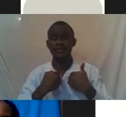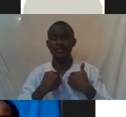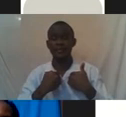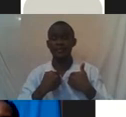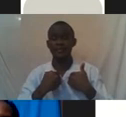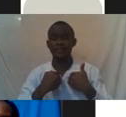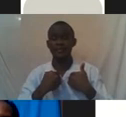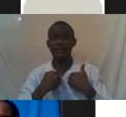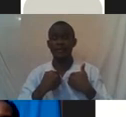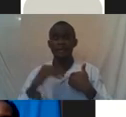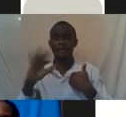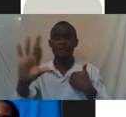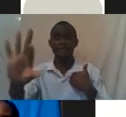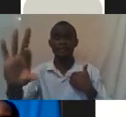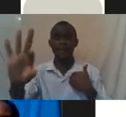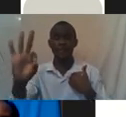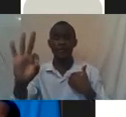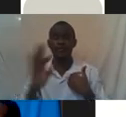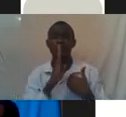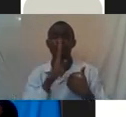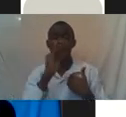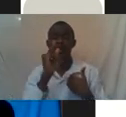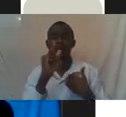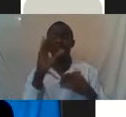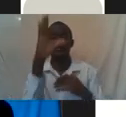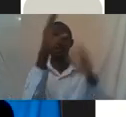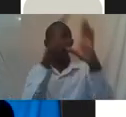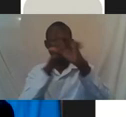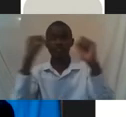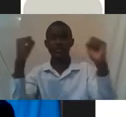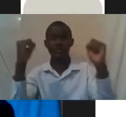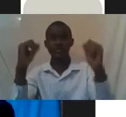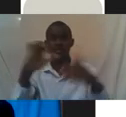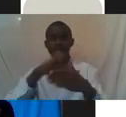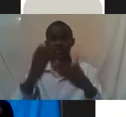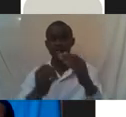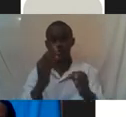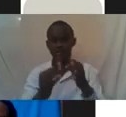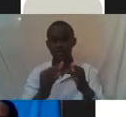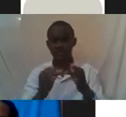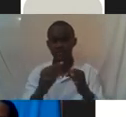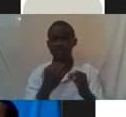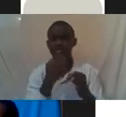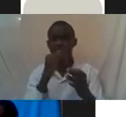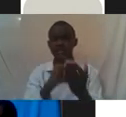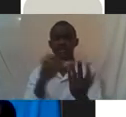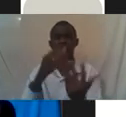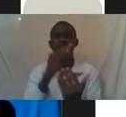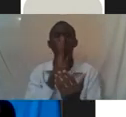appointed by the president. Even if you are to say he is to be elected by